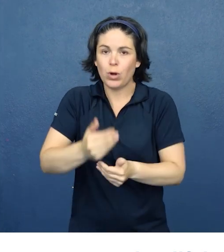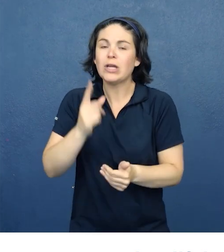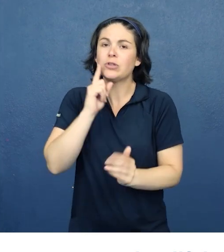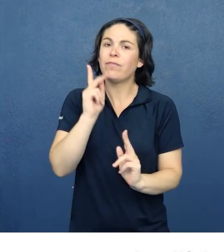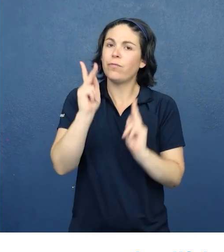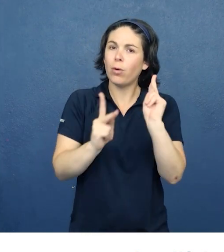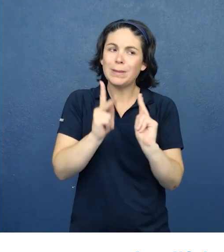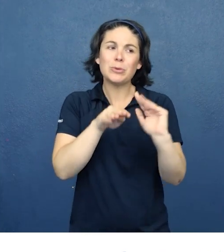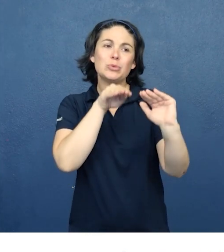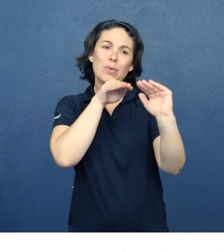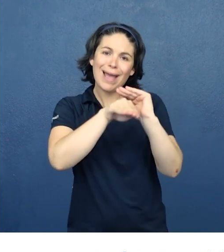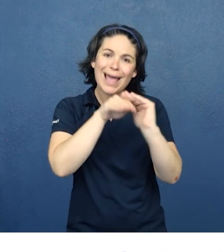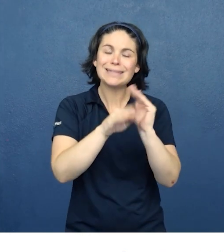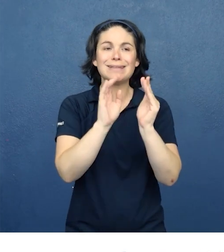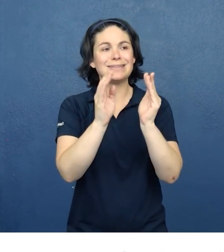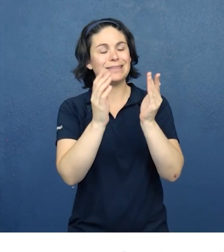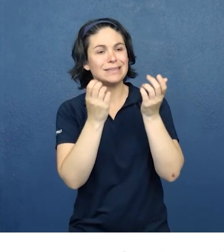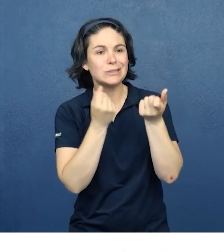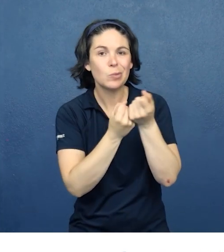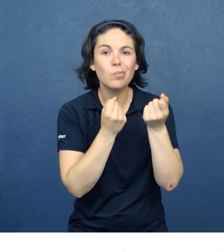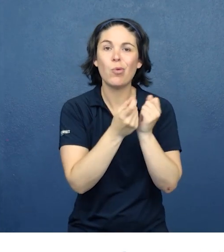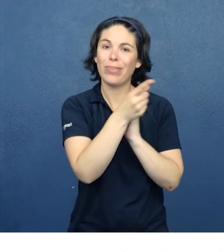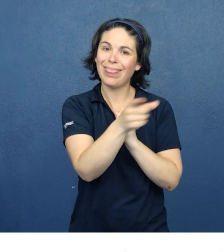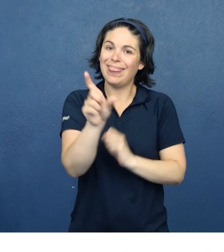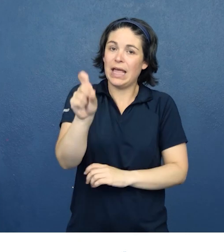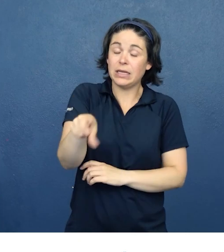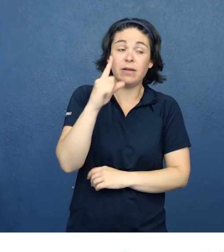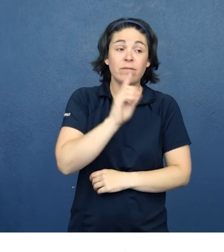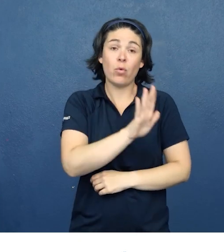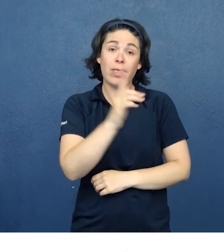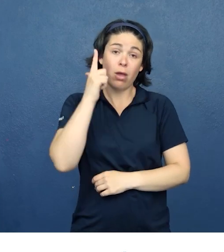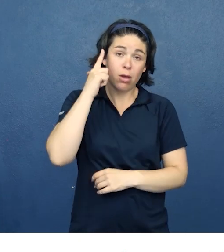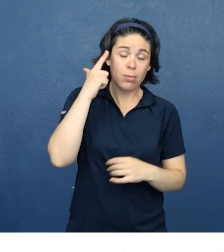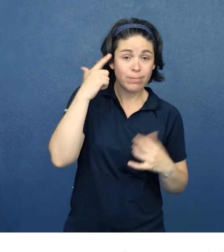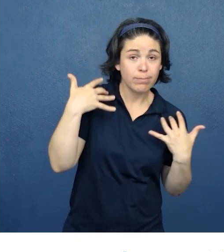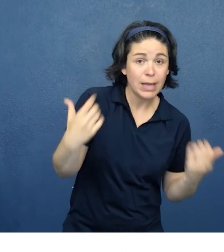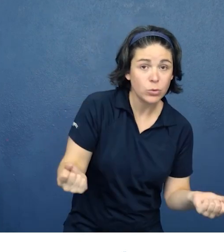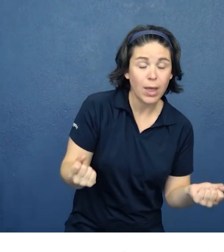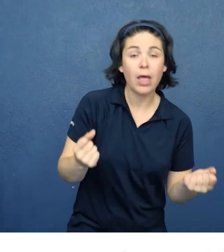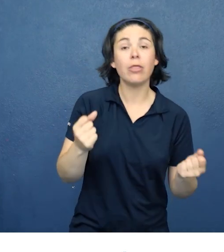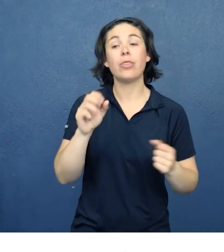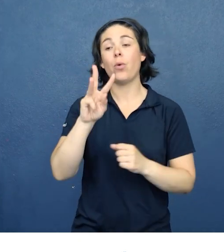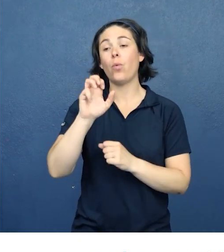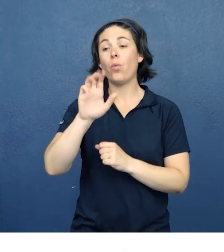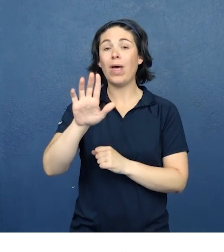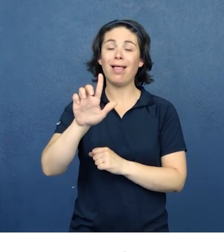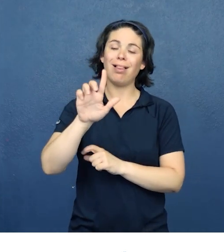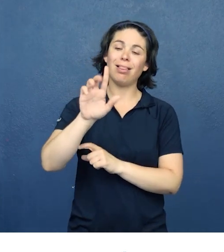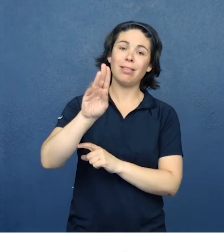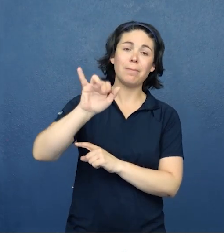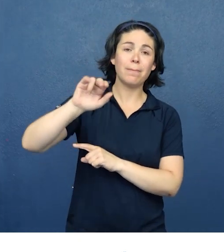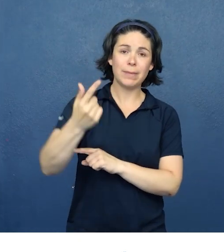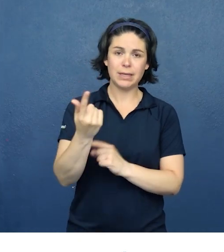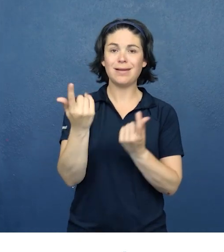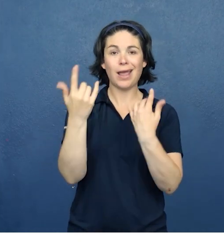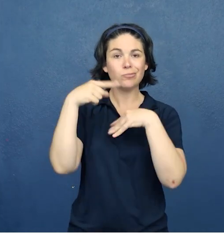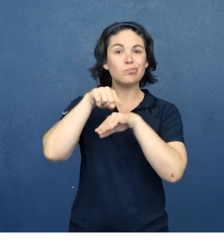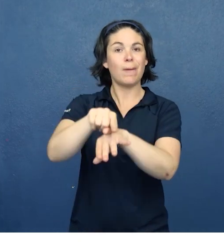to access the assistance and support they need for their health, well-being, successful reintegration into the